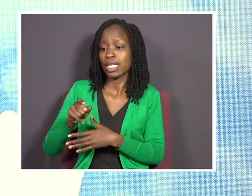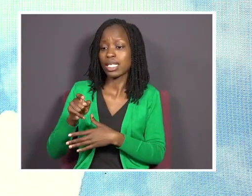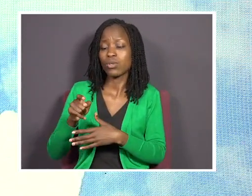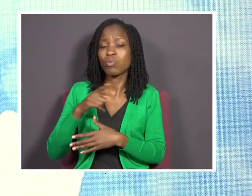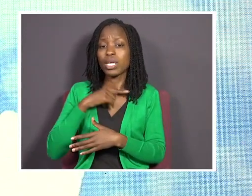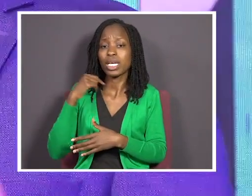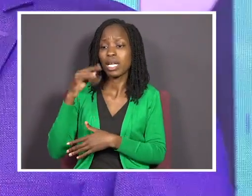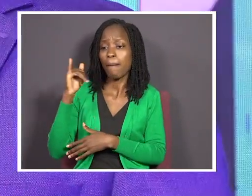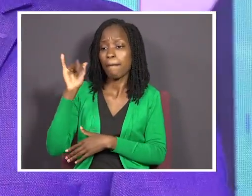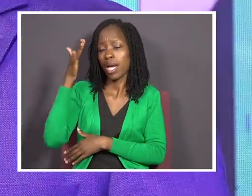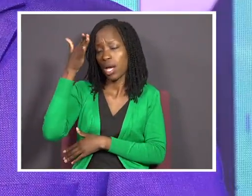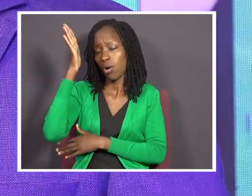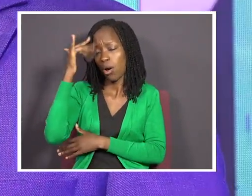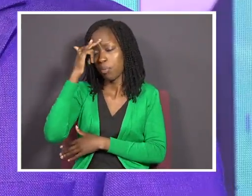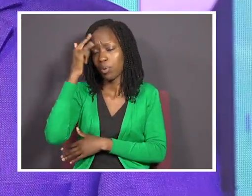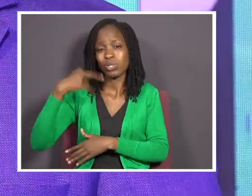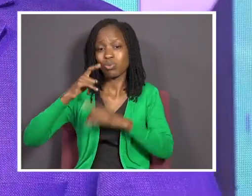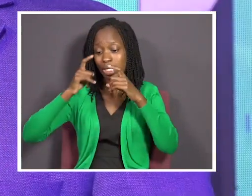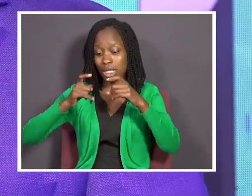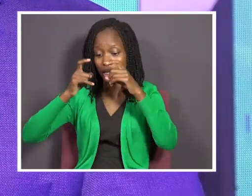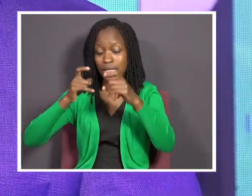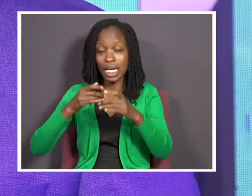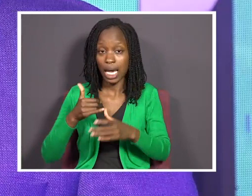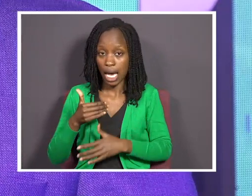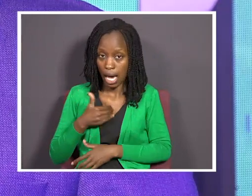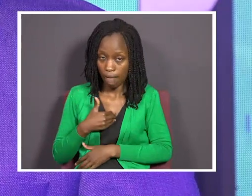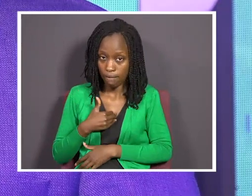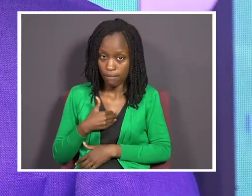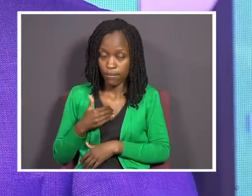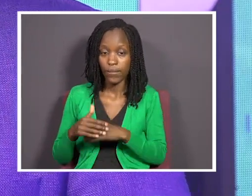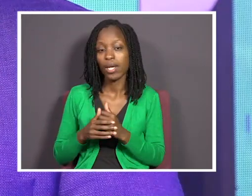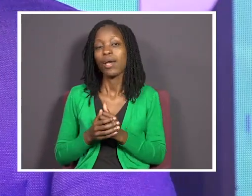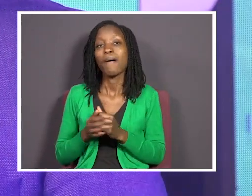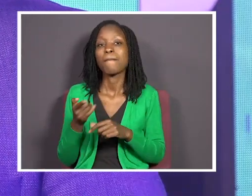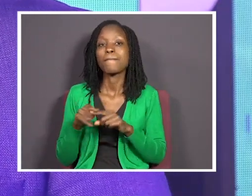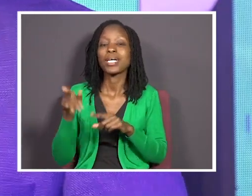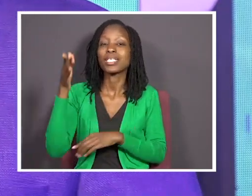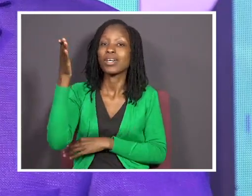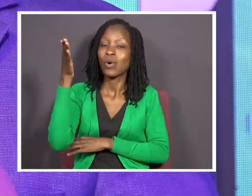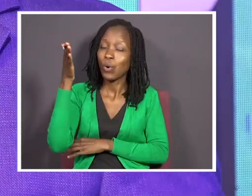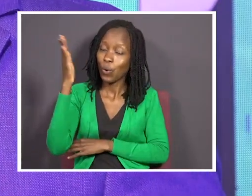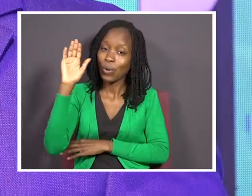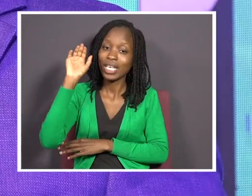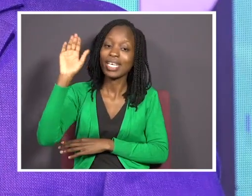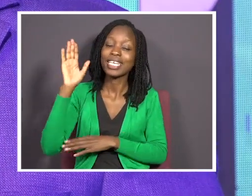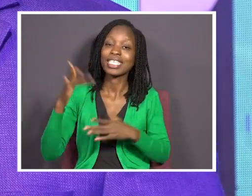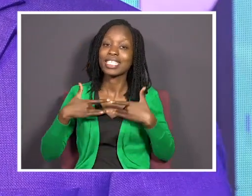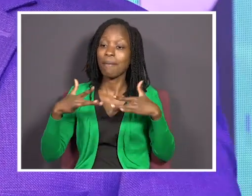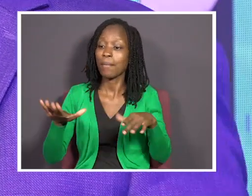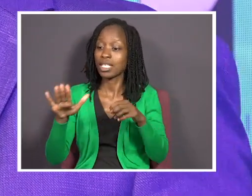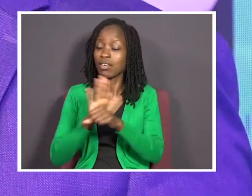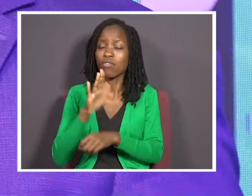this God because we have sinned, we have fallen short of his glory. But God is also a merciful